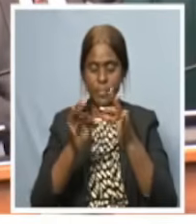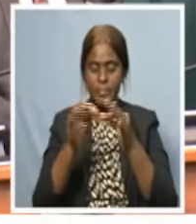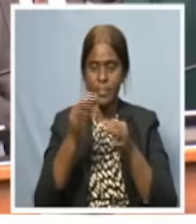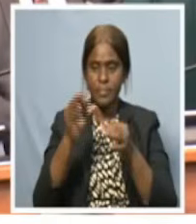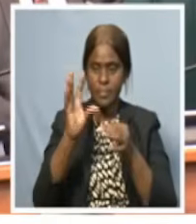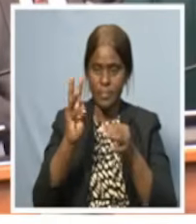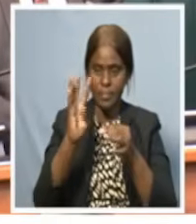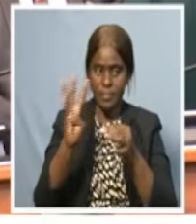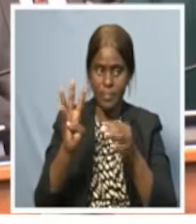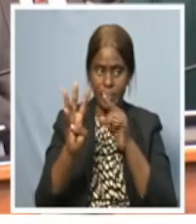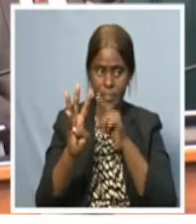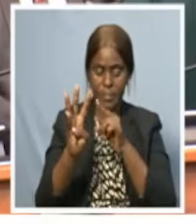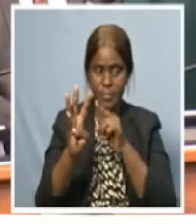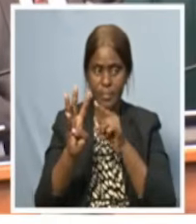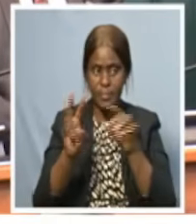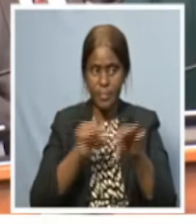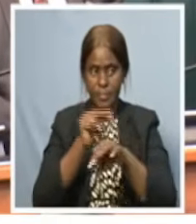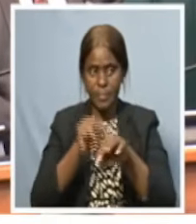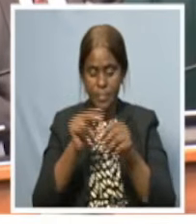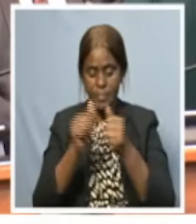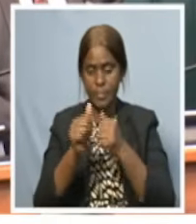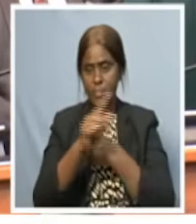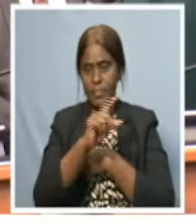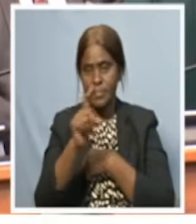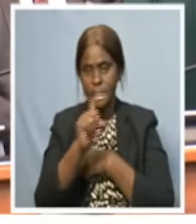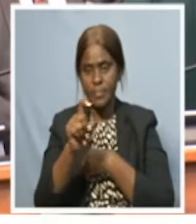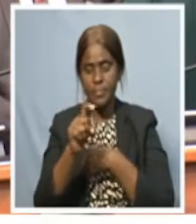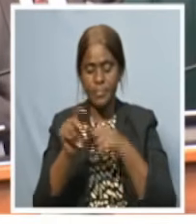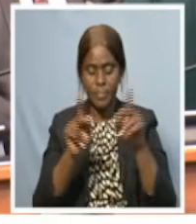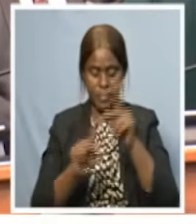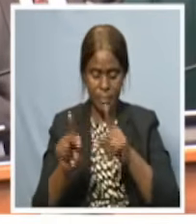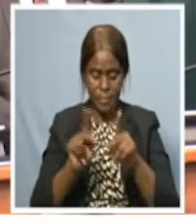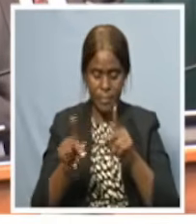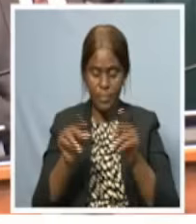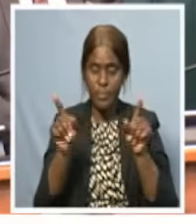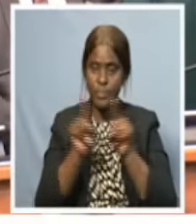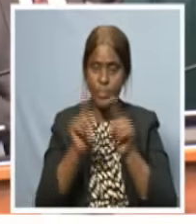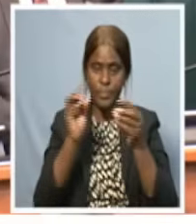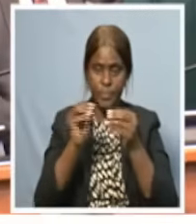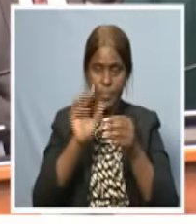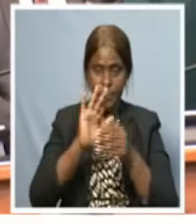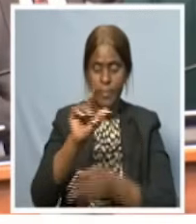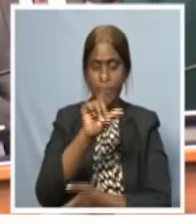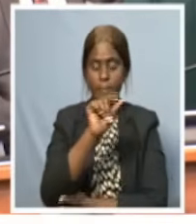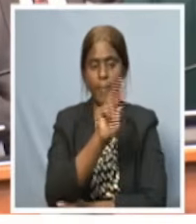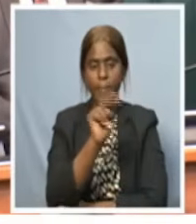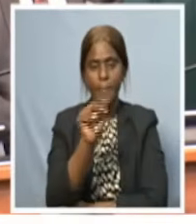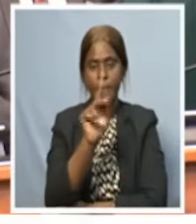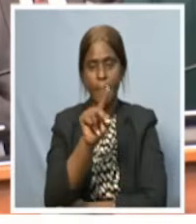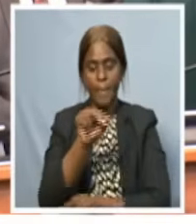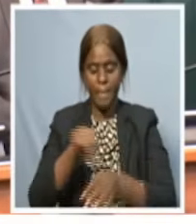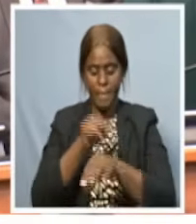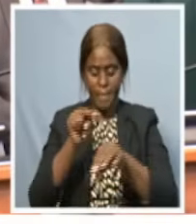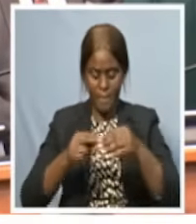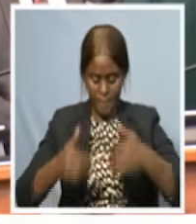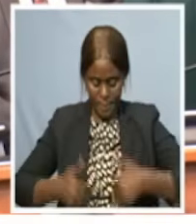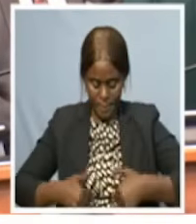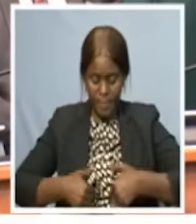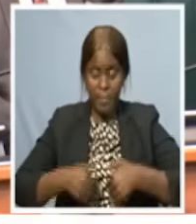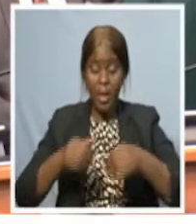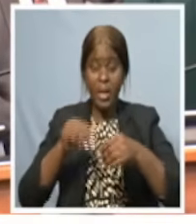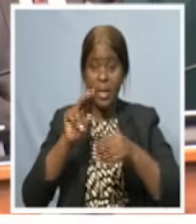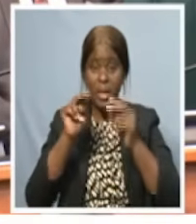of 64 connections per 100 inhabitants. Further, the 2022 National Information